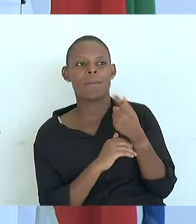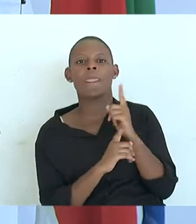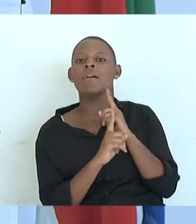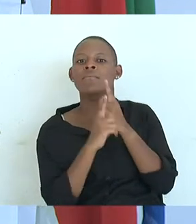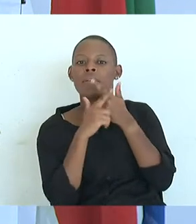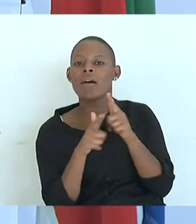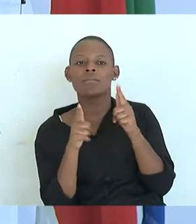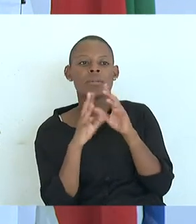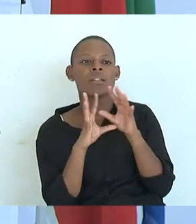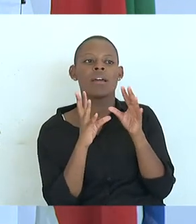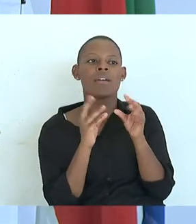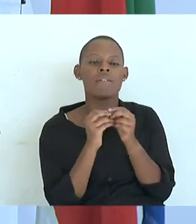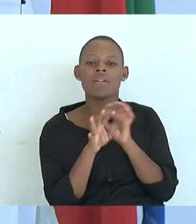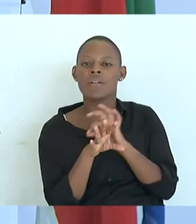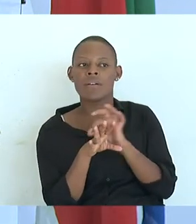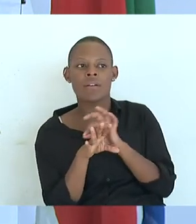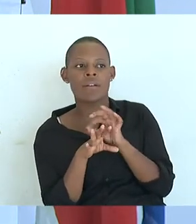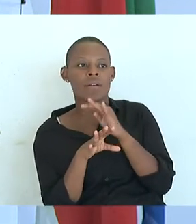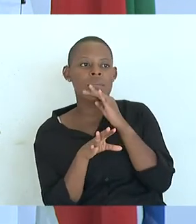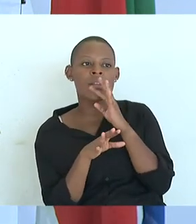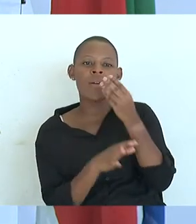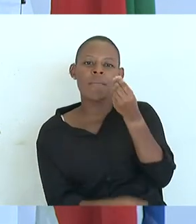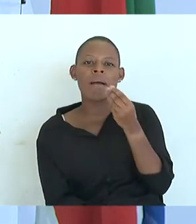conferences, where does the cash go?